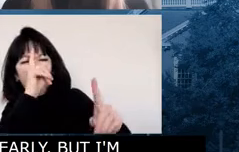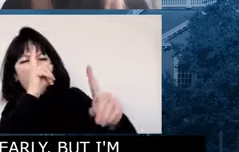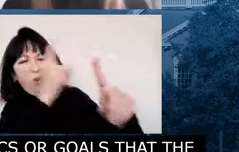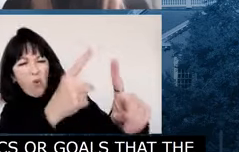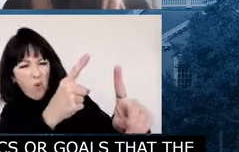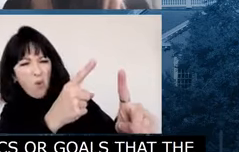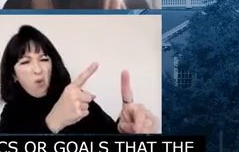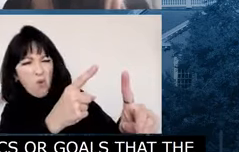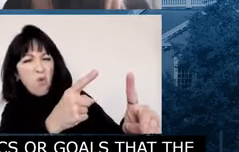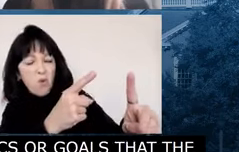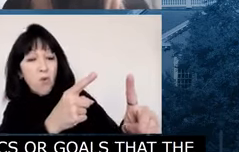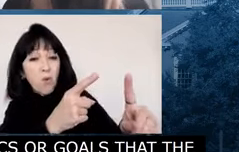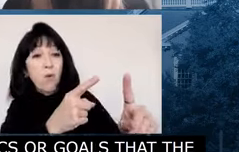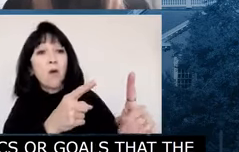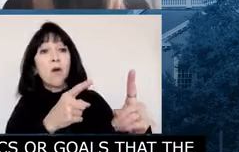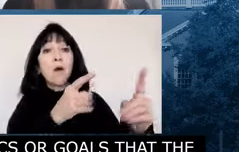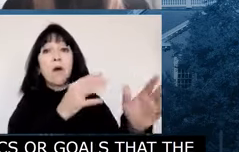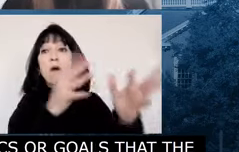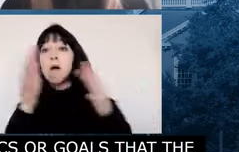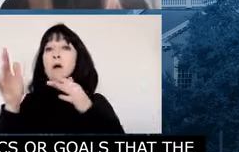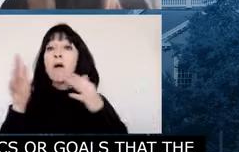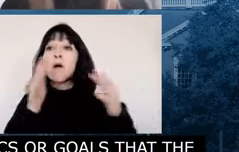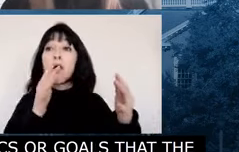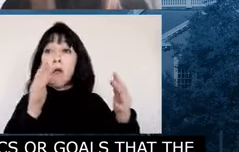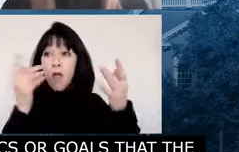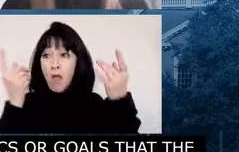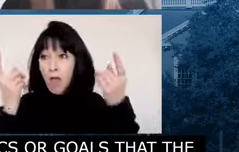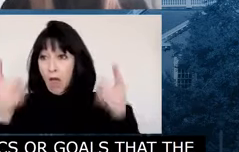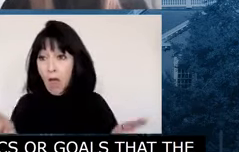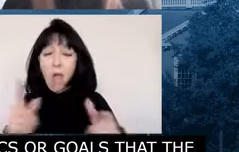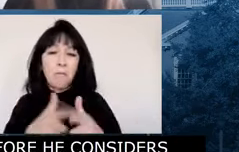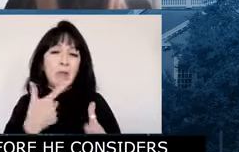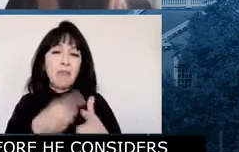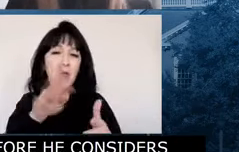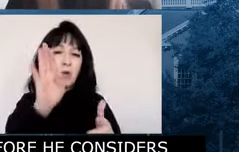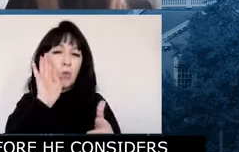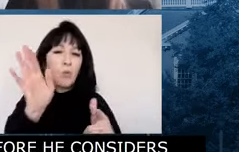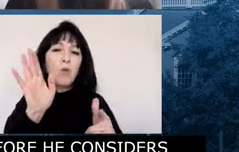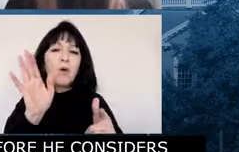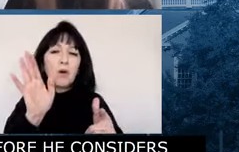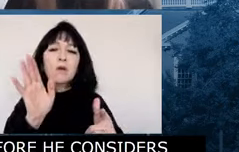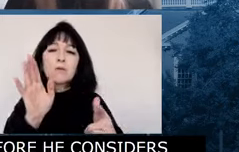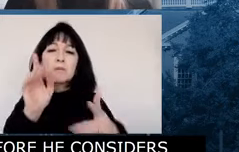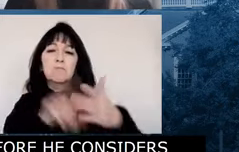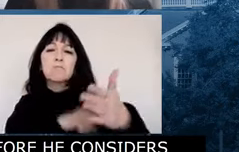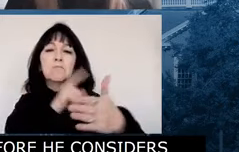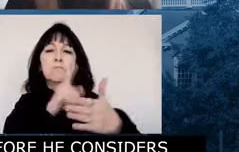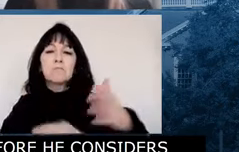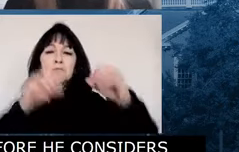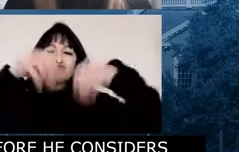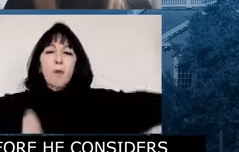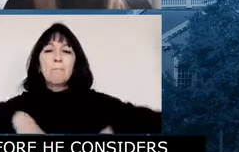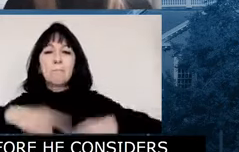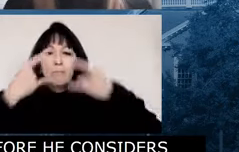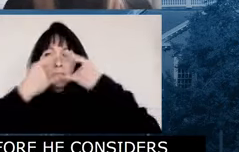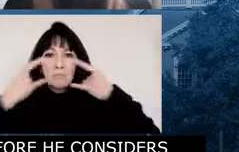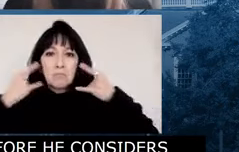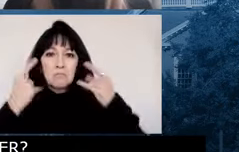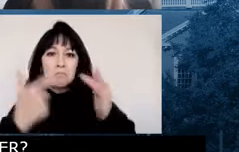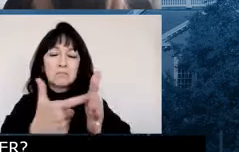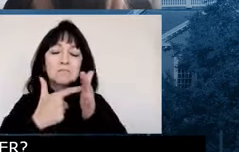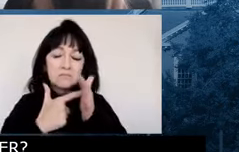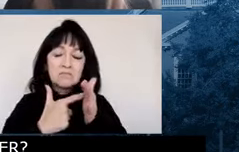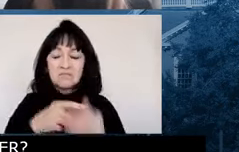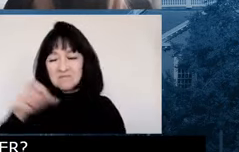get that question a lot, particularly from your readers, particularly from